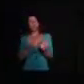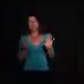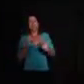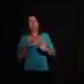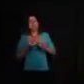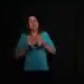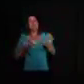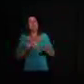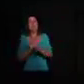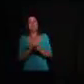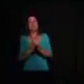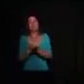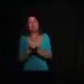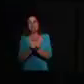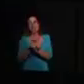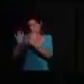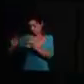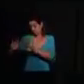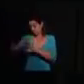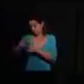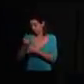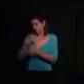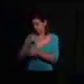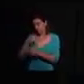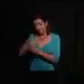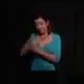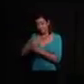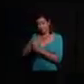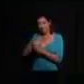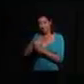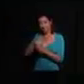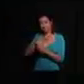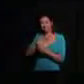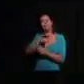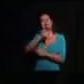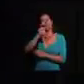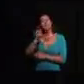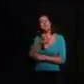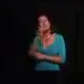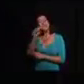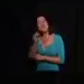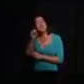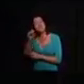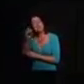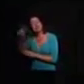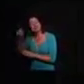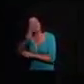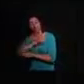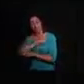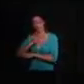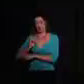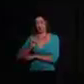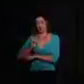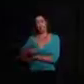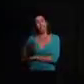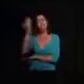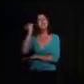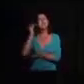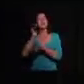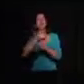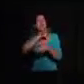came on to the CSSD board back when it was still with